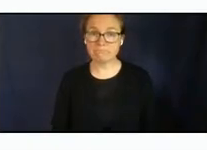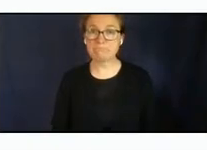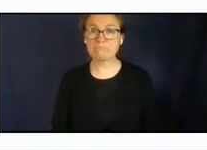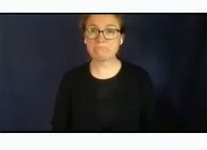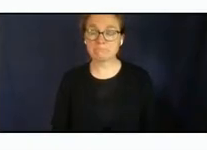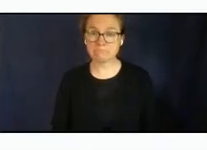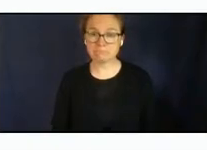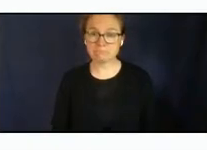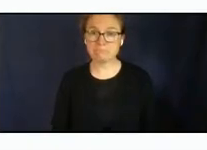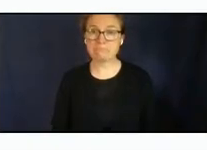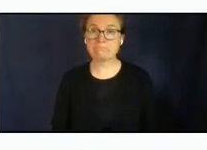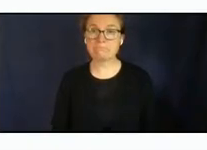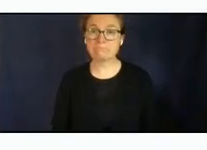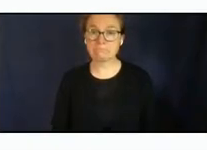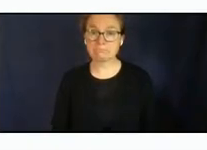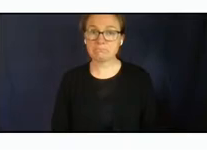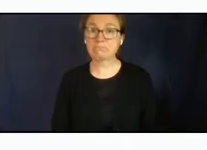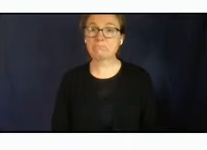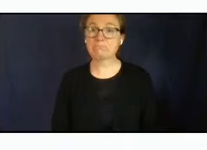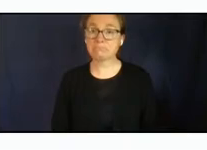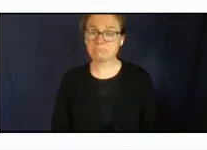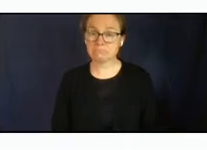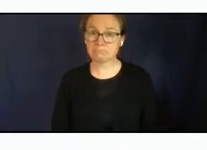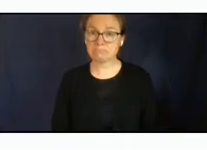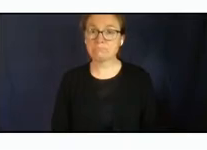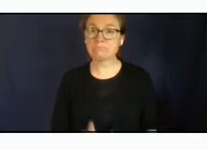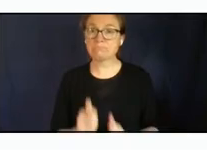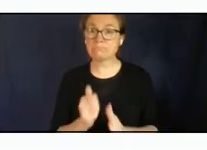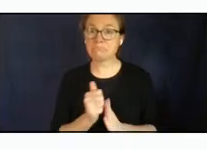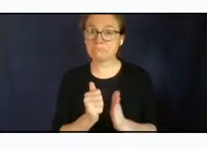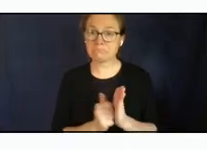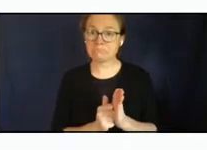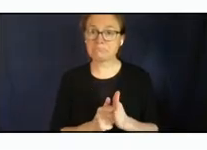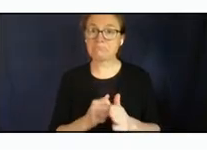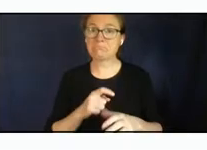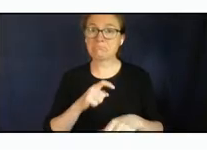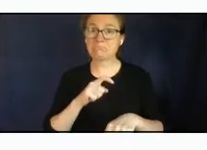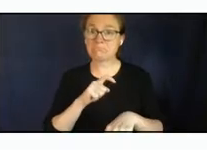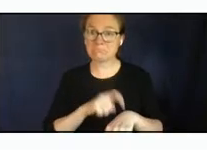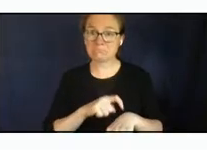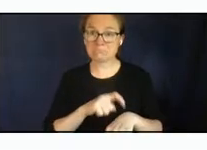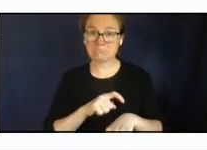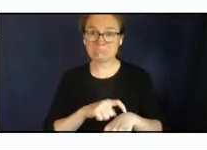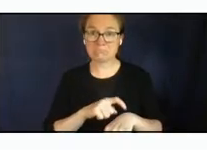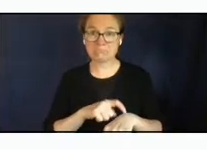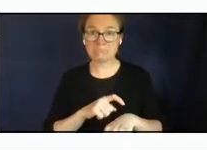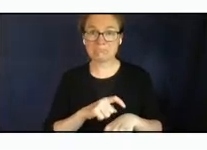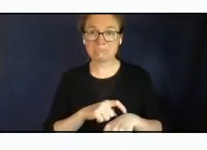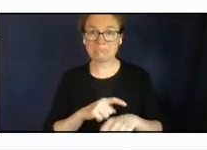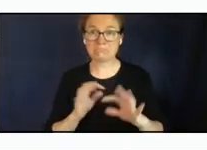continue to stay ahead. We're going to take our 20-minute break now.